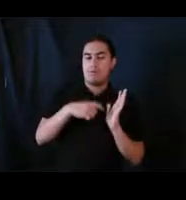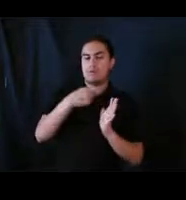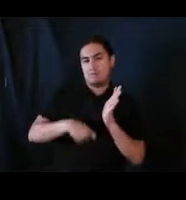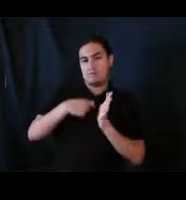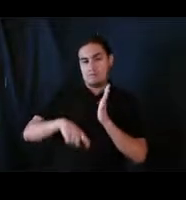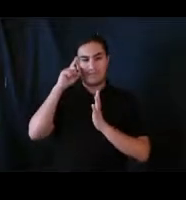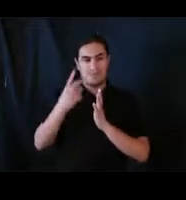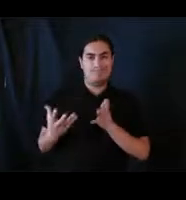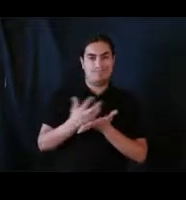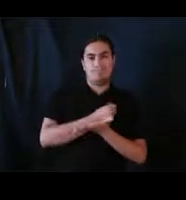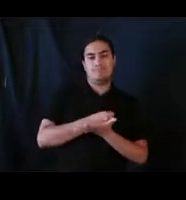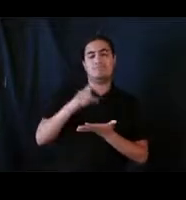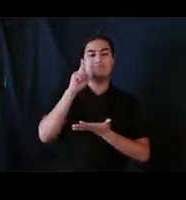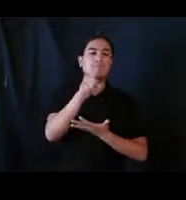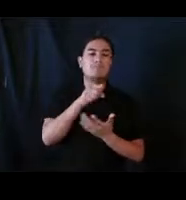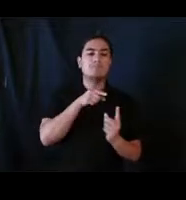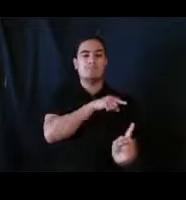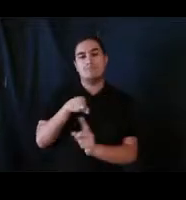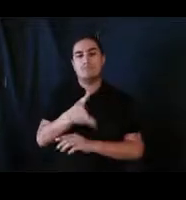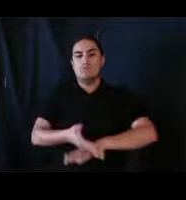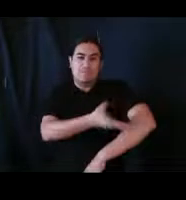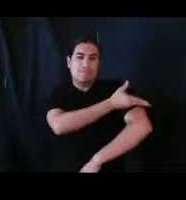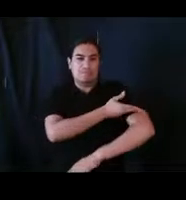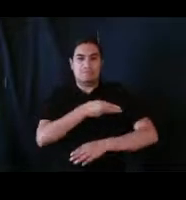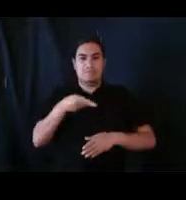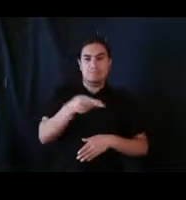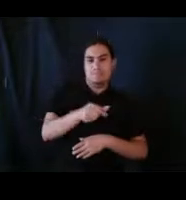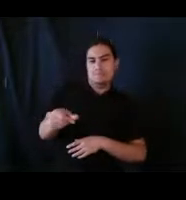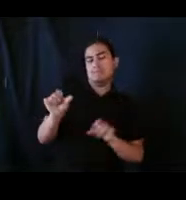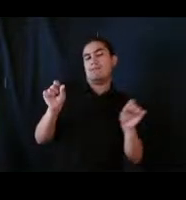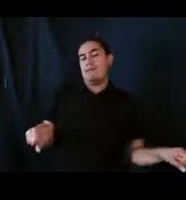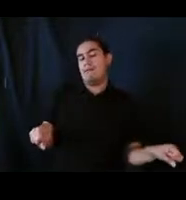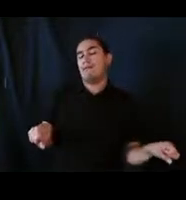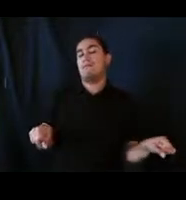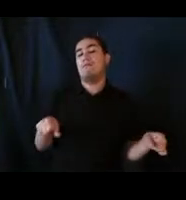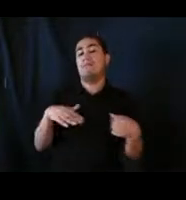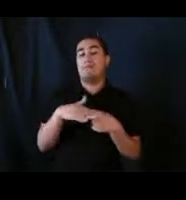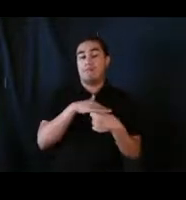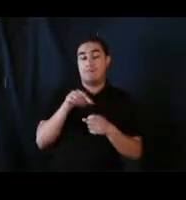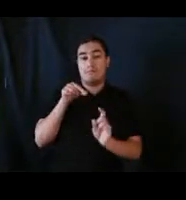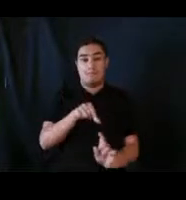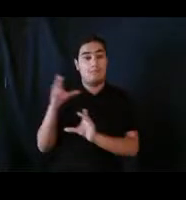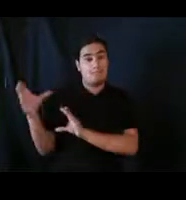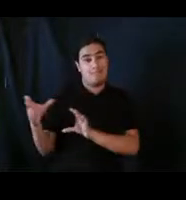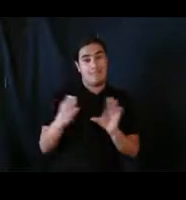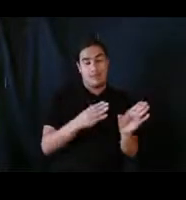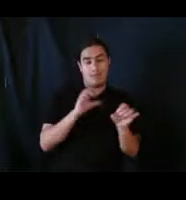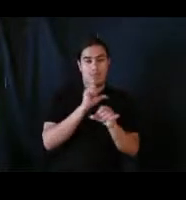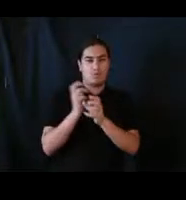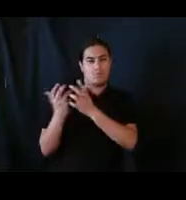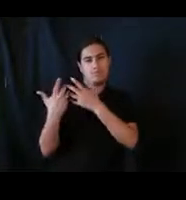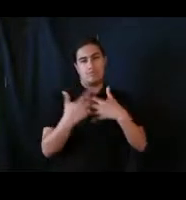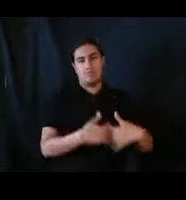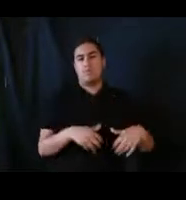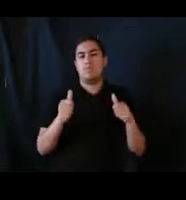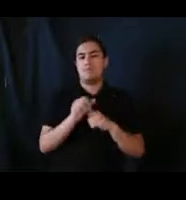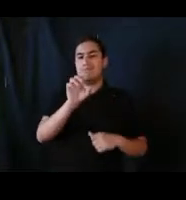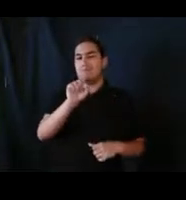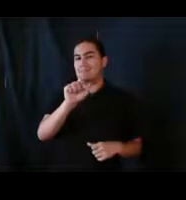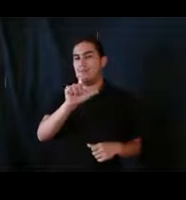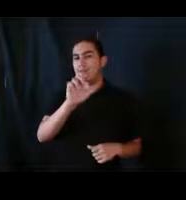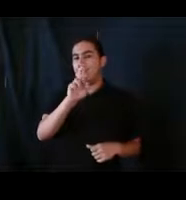up for other transportation and corridor improvements the regional express lane strategic plan works in tandem with the silicon valley express lanes